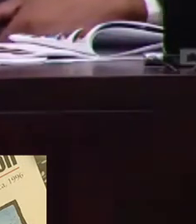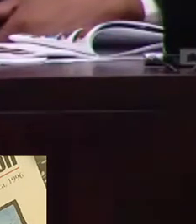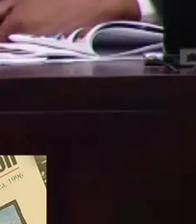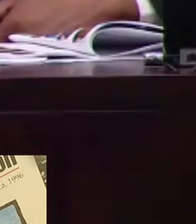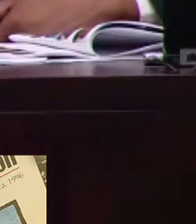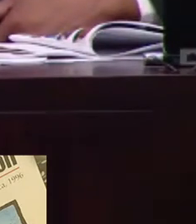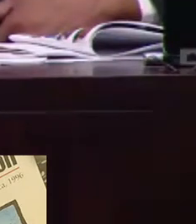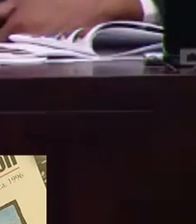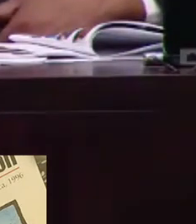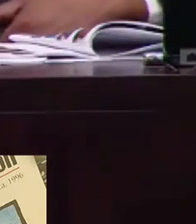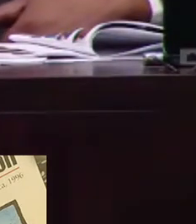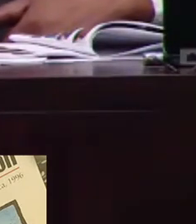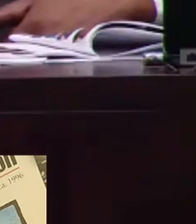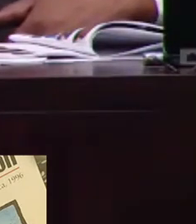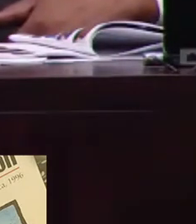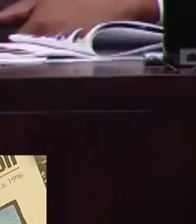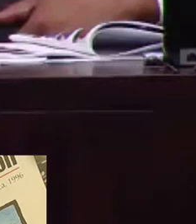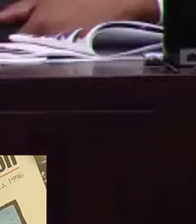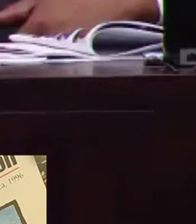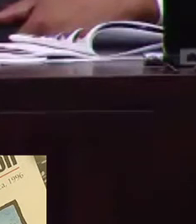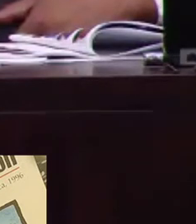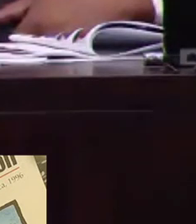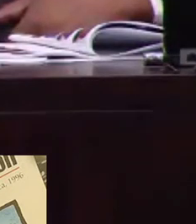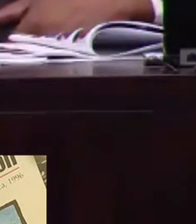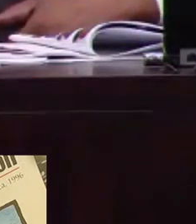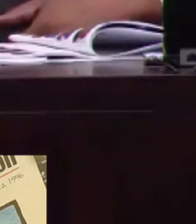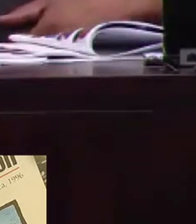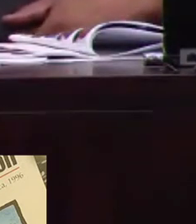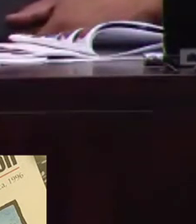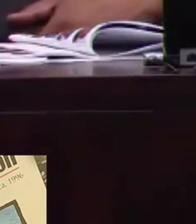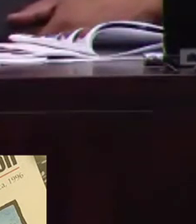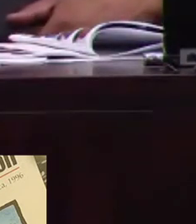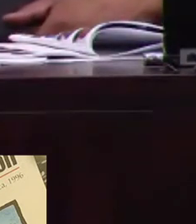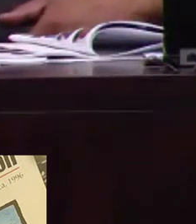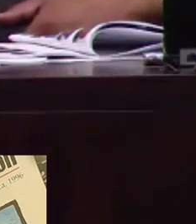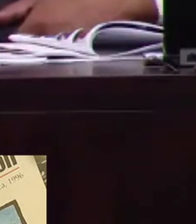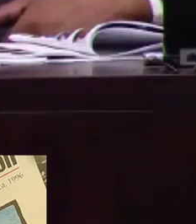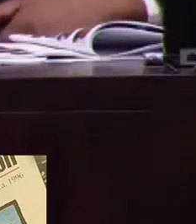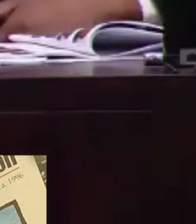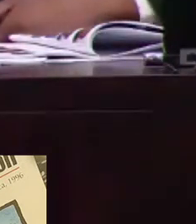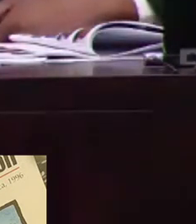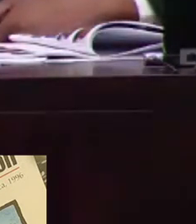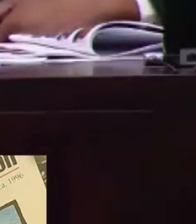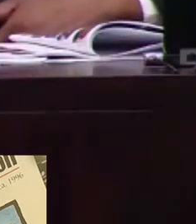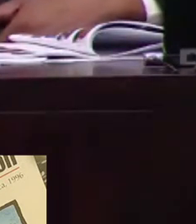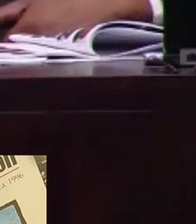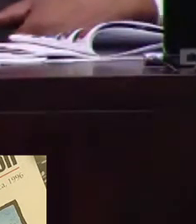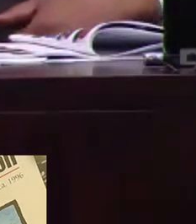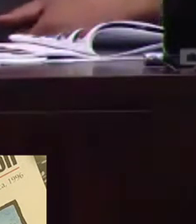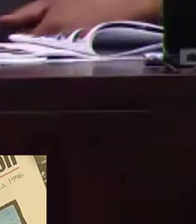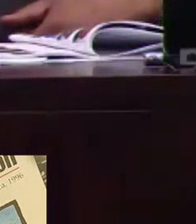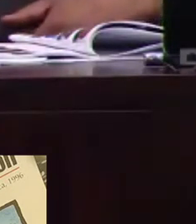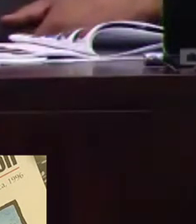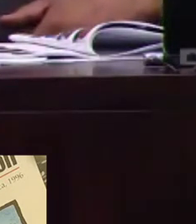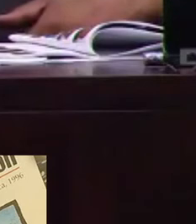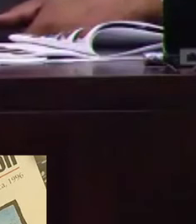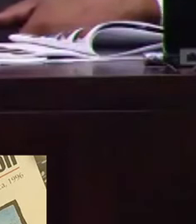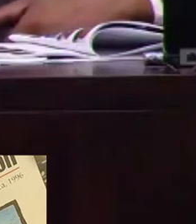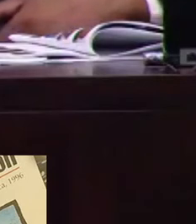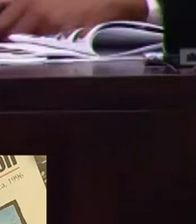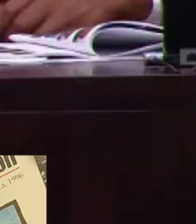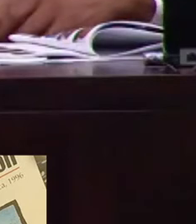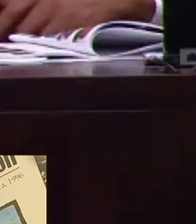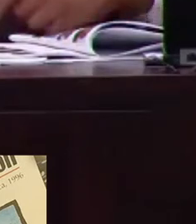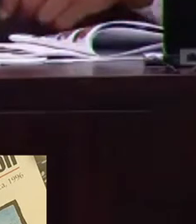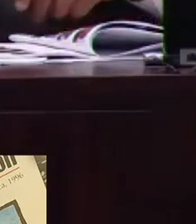wa shango ḽoṱhe ḽifhasini kha mazhango a 86 vhafumakadzi vha kha ḓi ṱangana